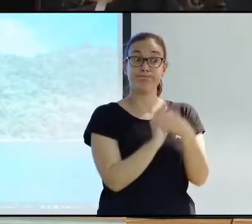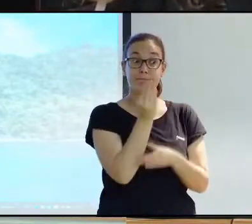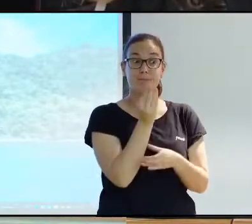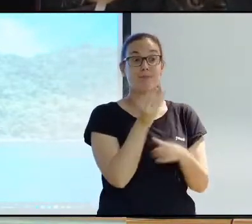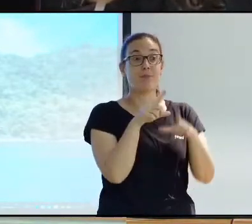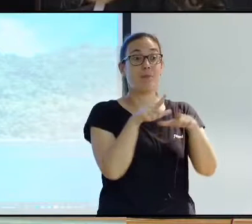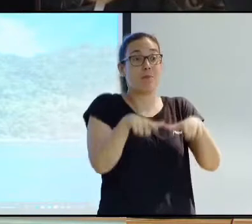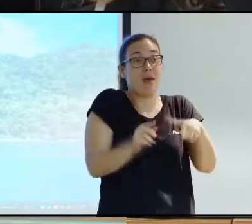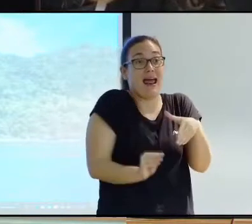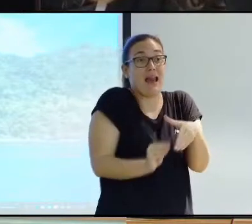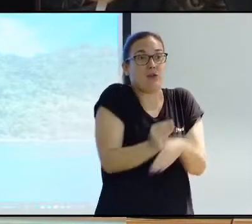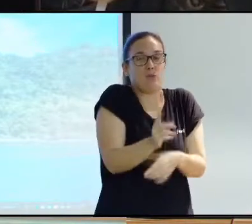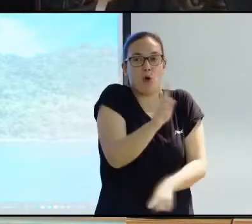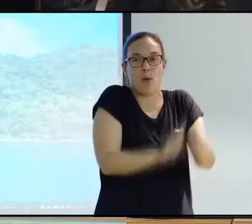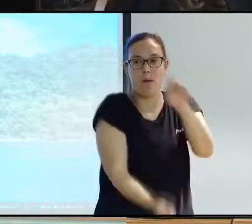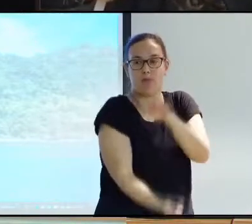functional